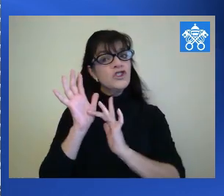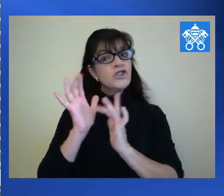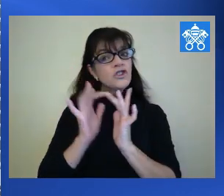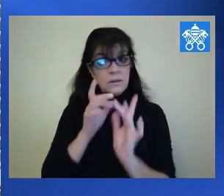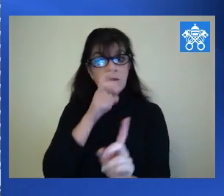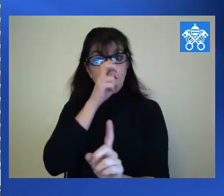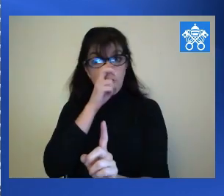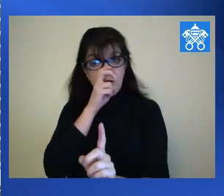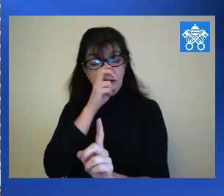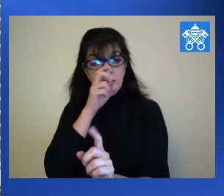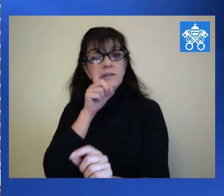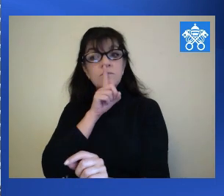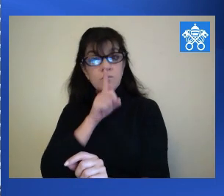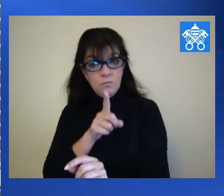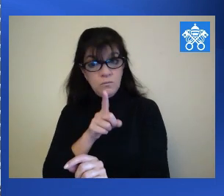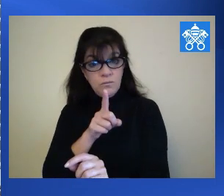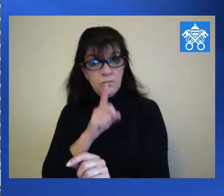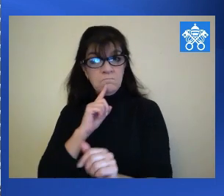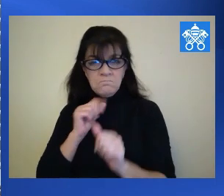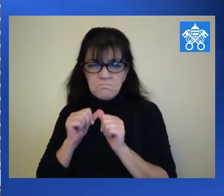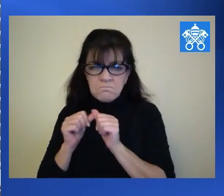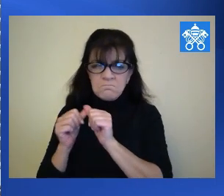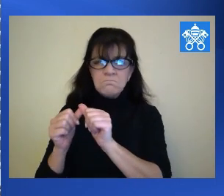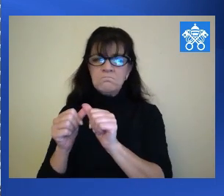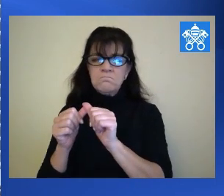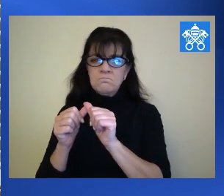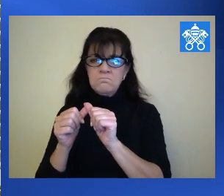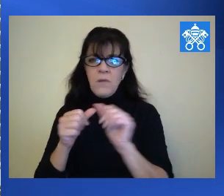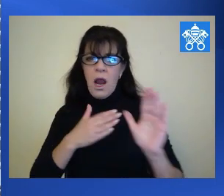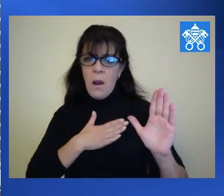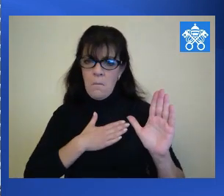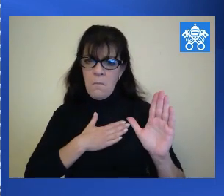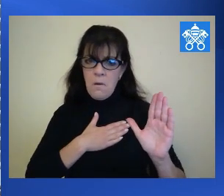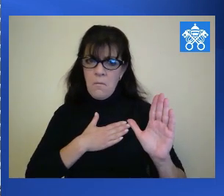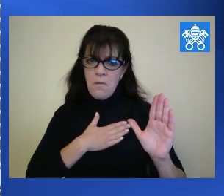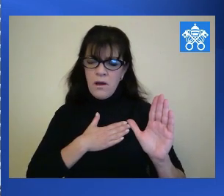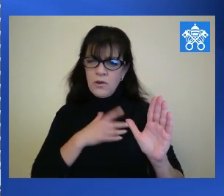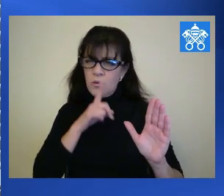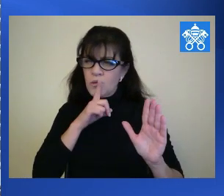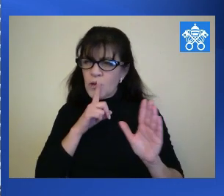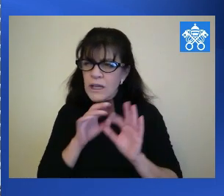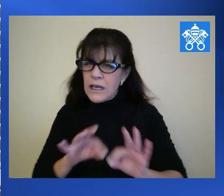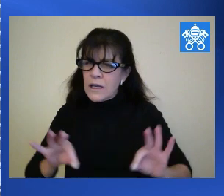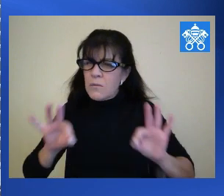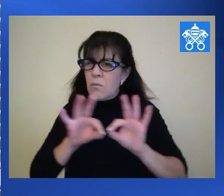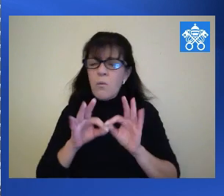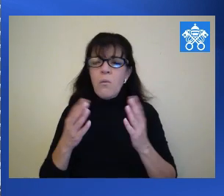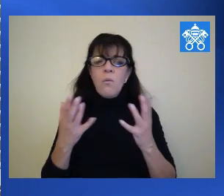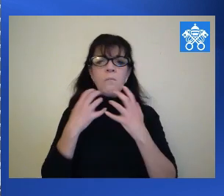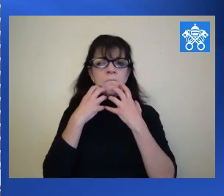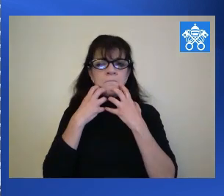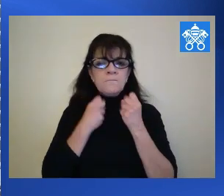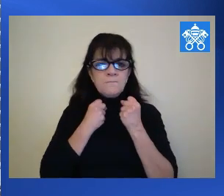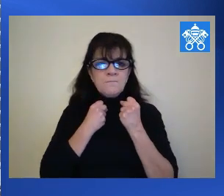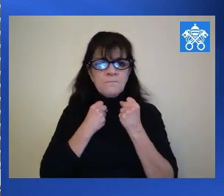us to be strict, uncompromising, persistent in what He has at heart, in what really counts. Because what